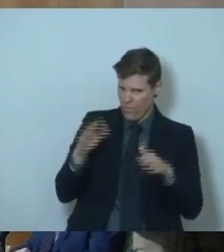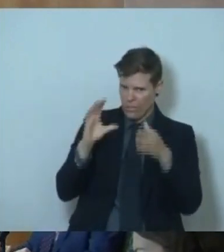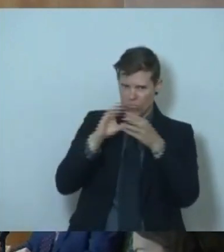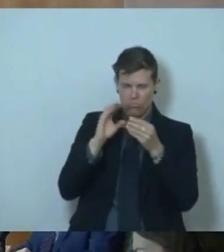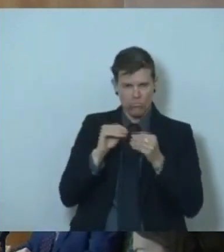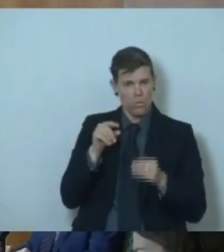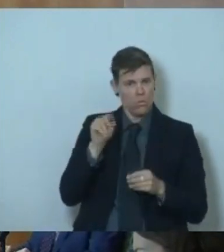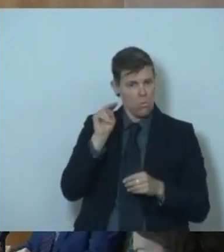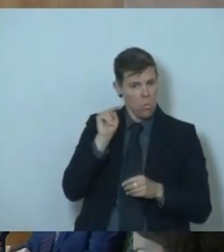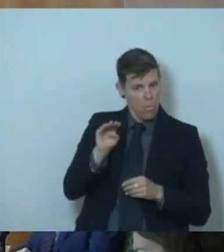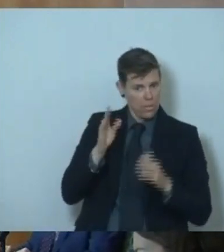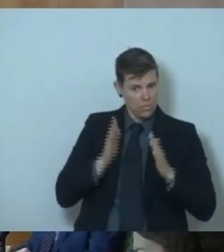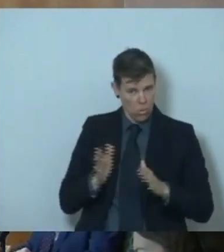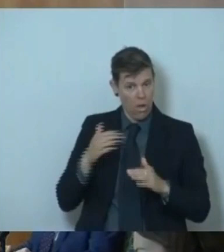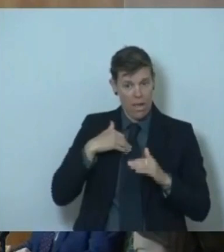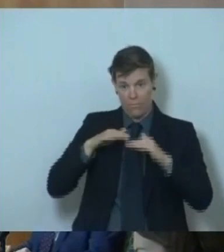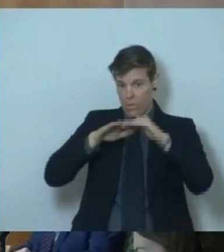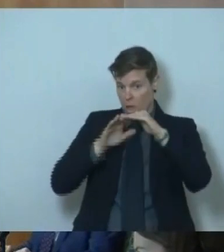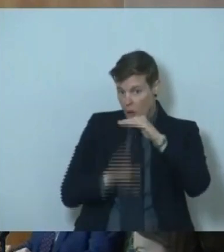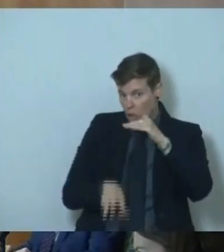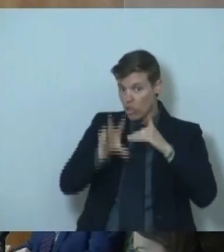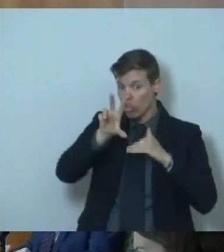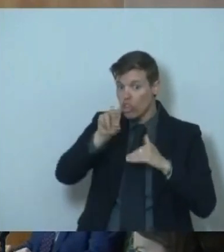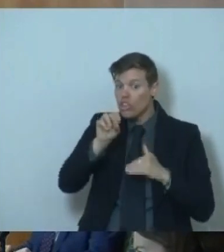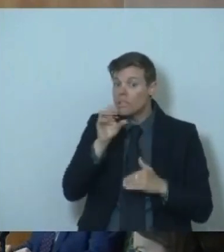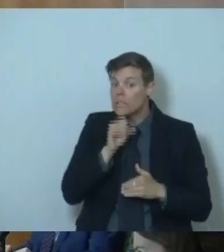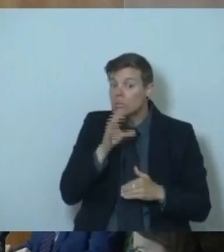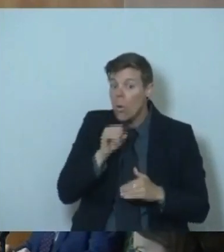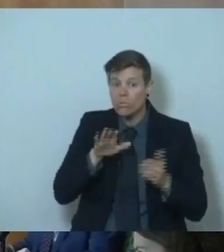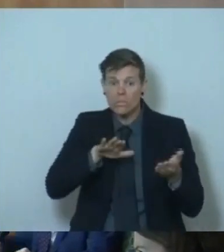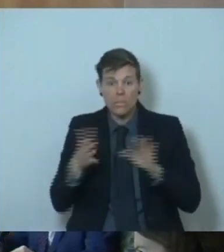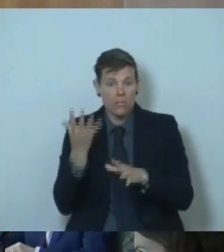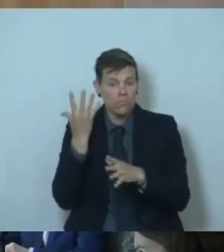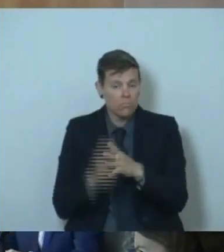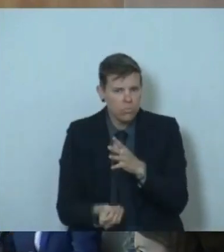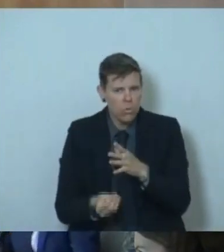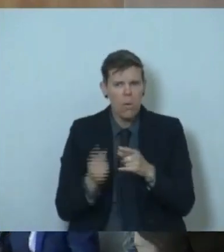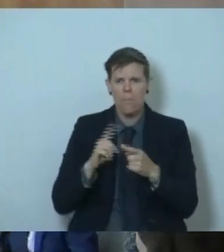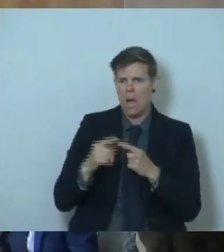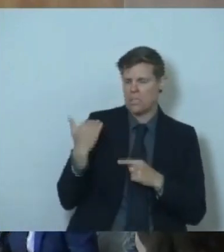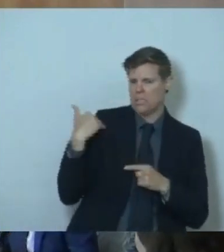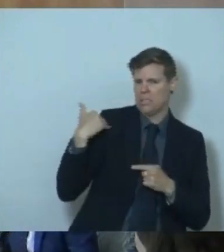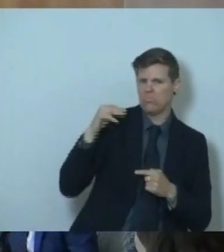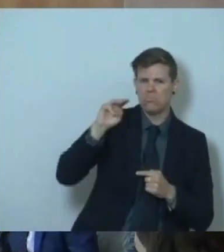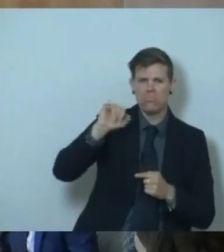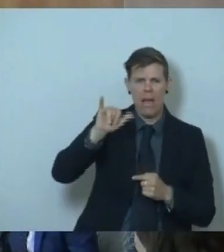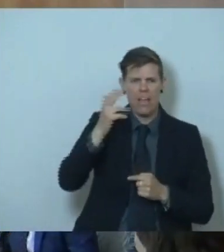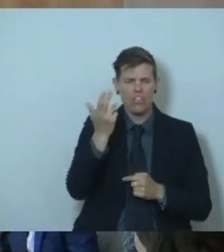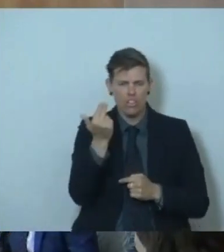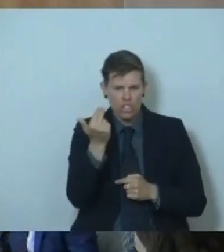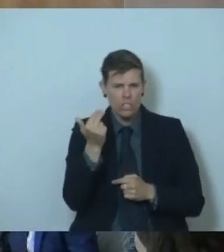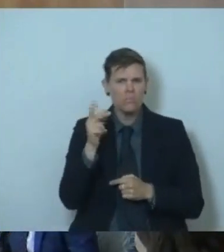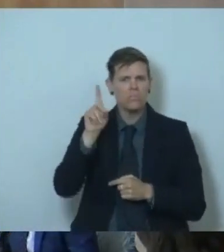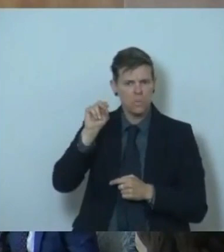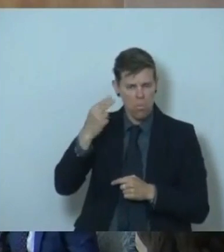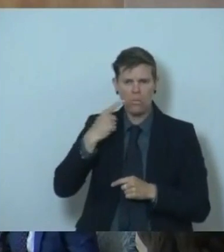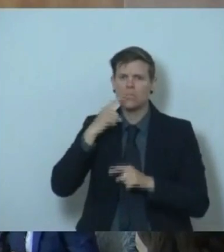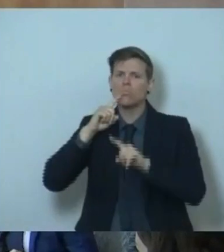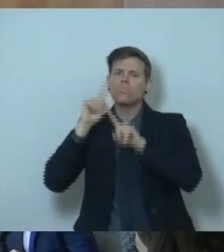of 30, but I believe on May 14th, the health department reported the death of a woman in her 20s in McKinley County.